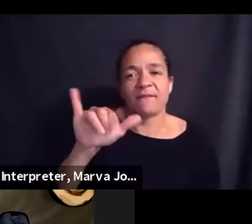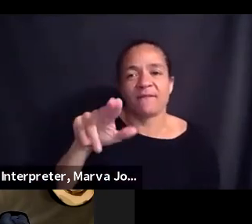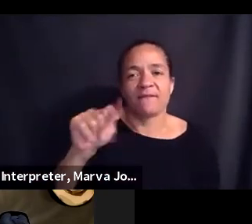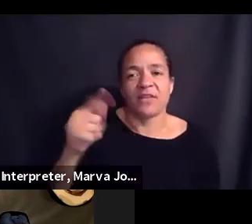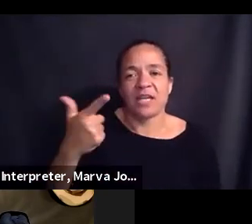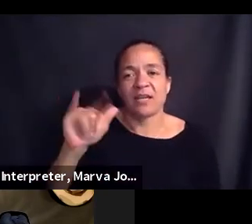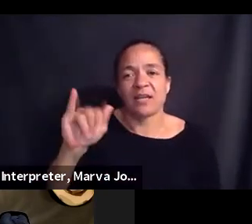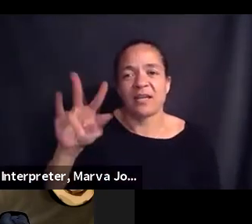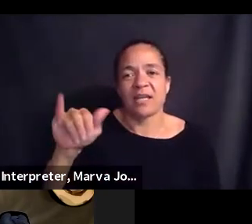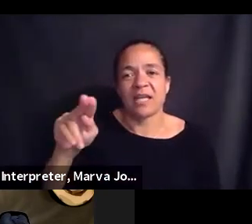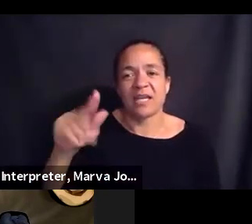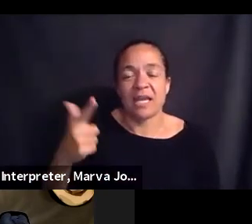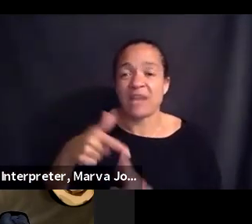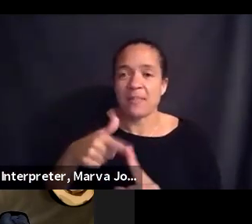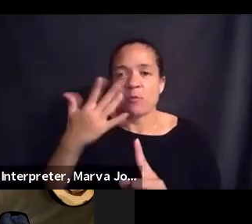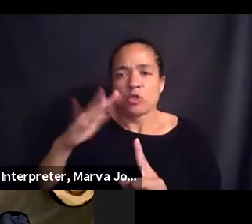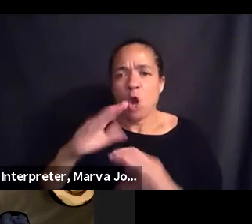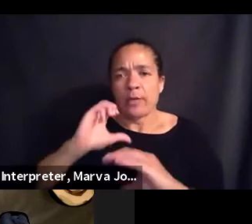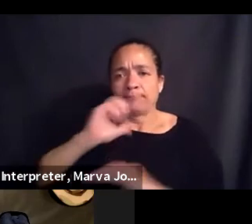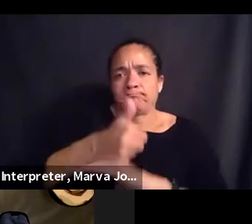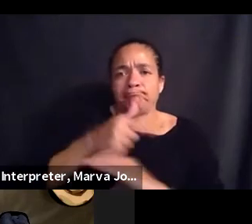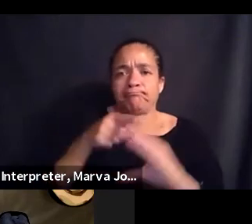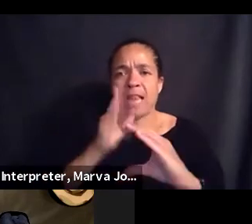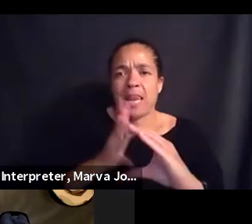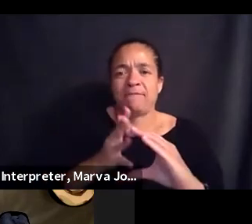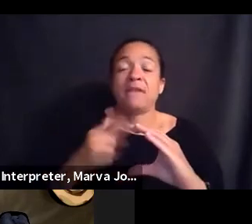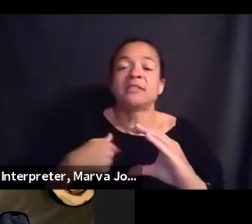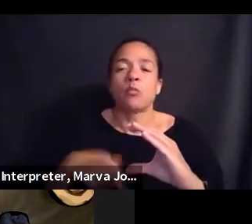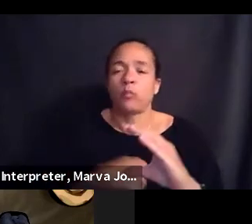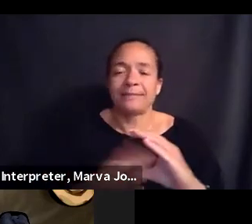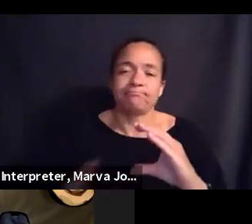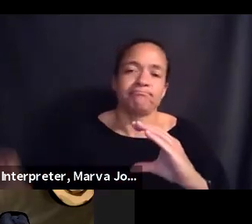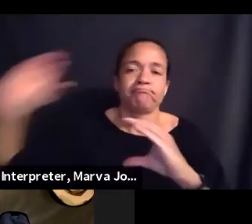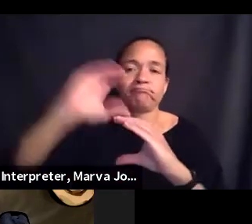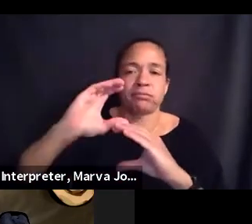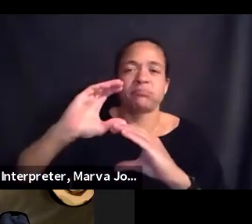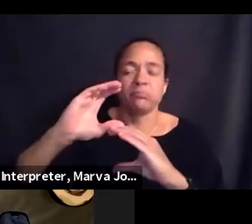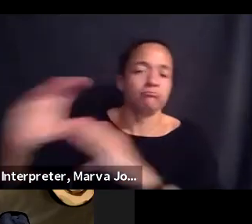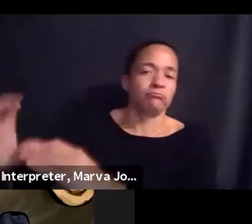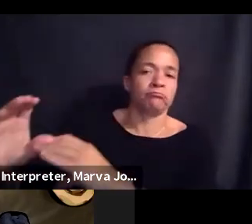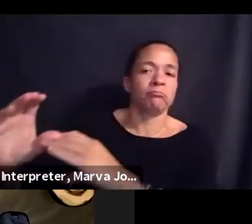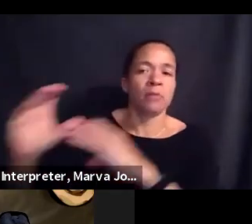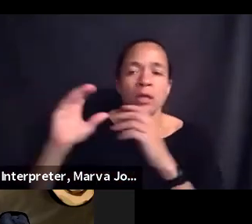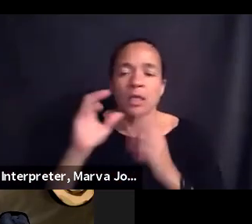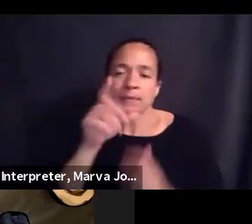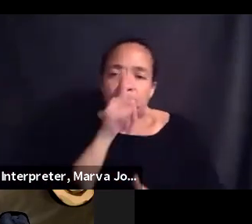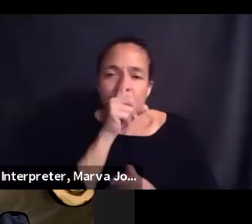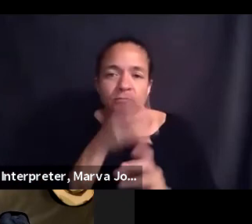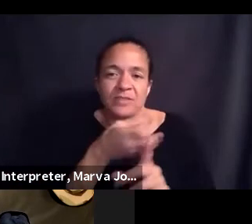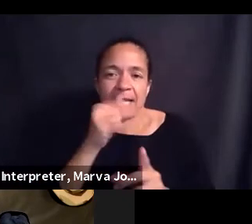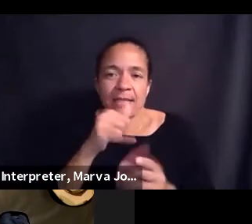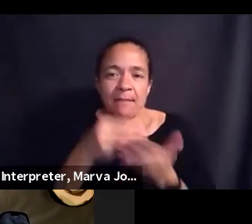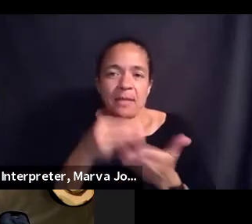that we would typically give to Flint. It was in addition to what we typically give to Flint, or what was budgeted to give to Flint.